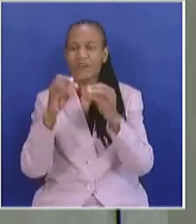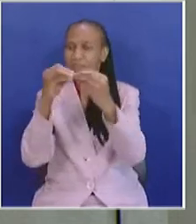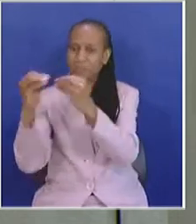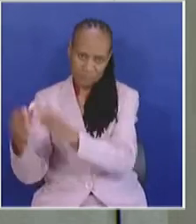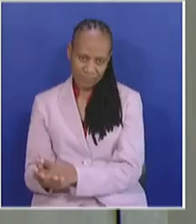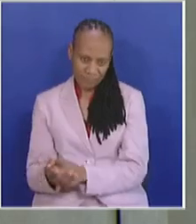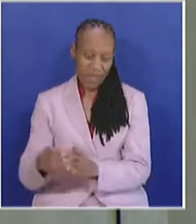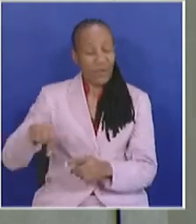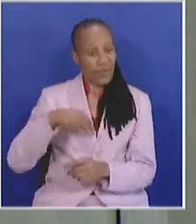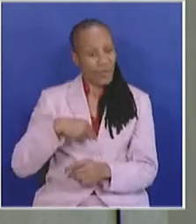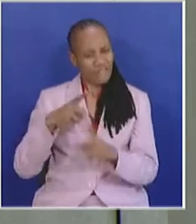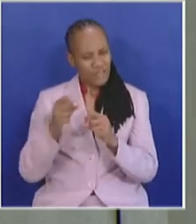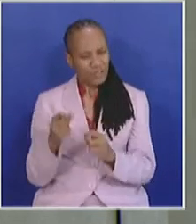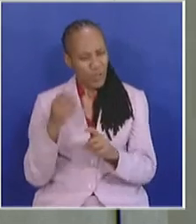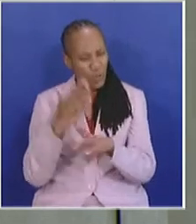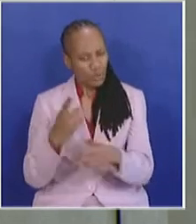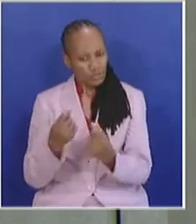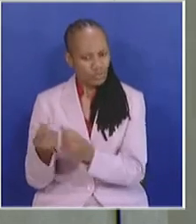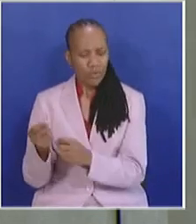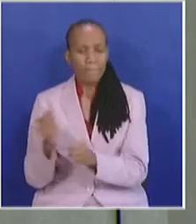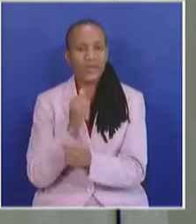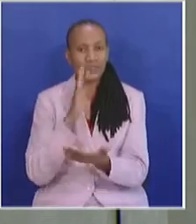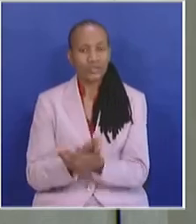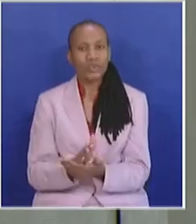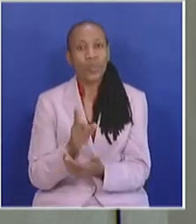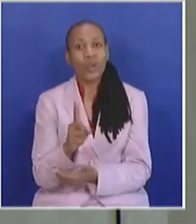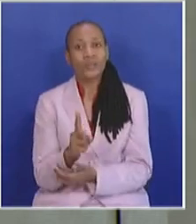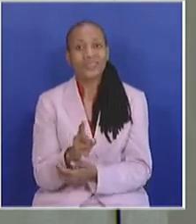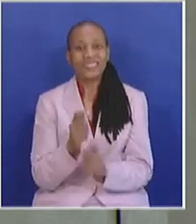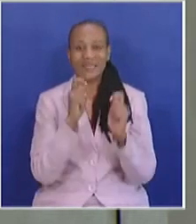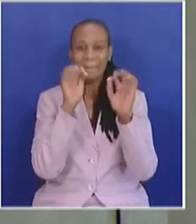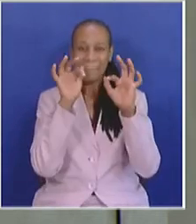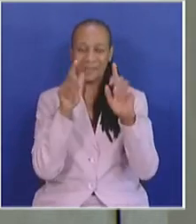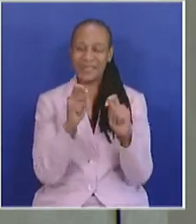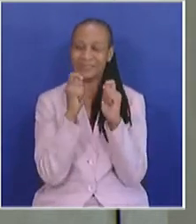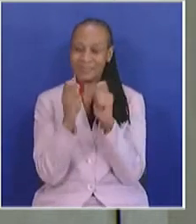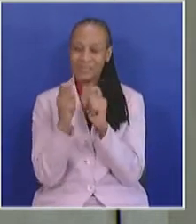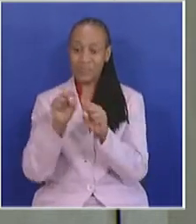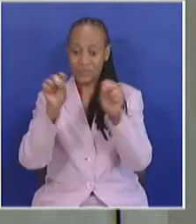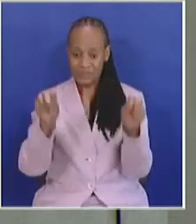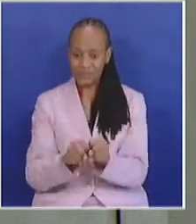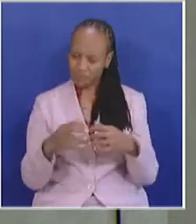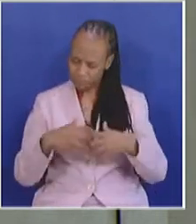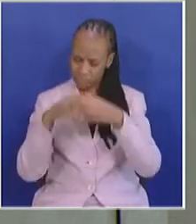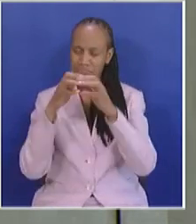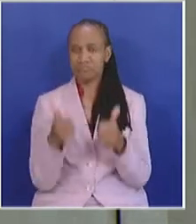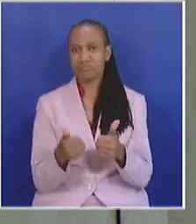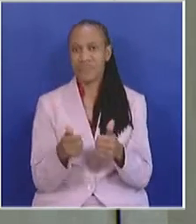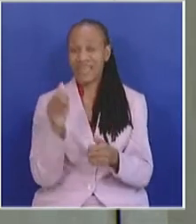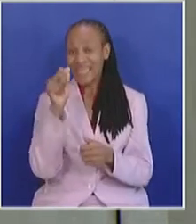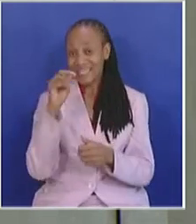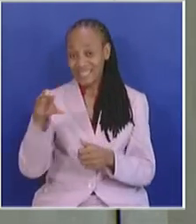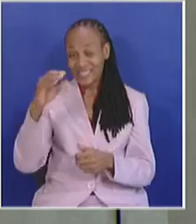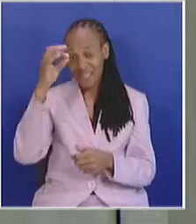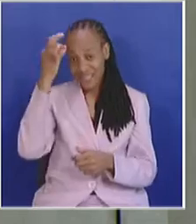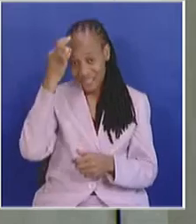strides regarding the implementation of the integrated rapid public transport system. This is driven by the ANC government's